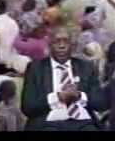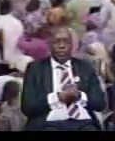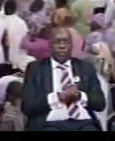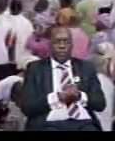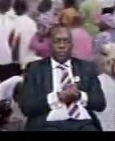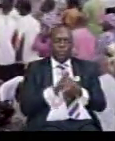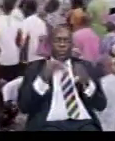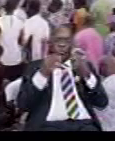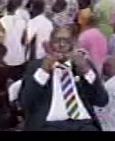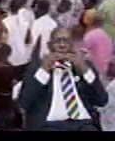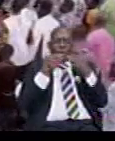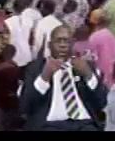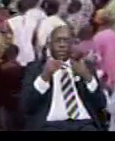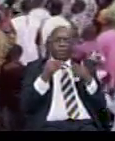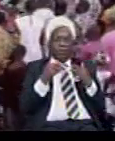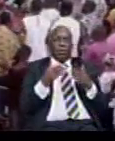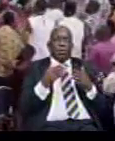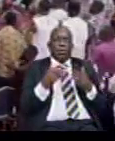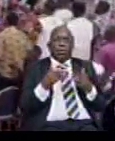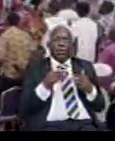Thank you, and God bless you.